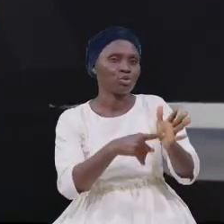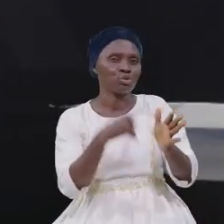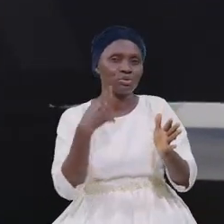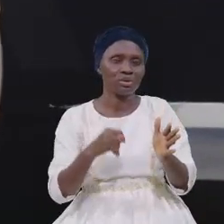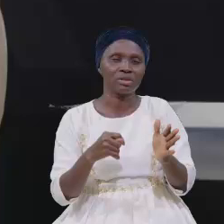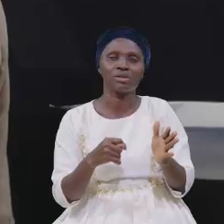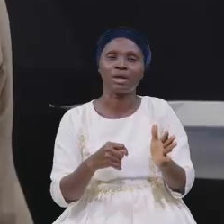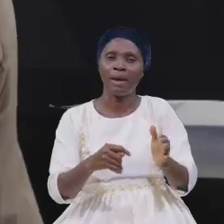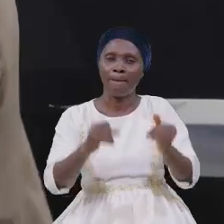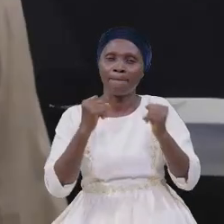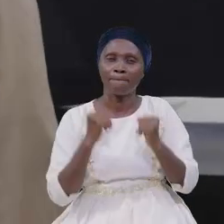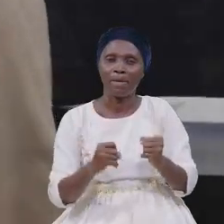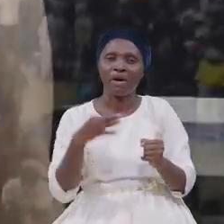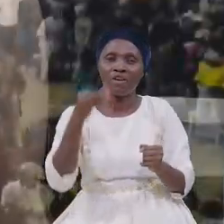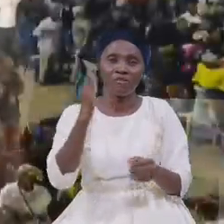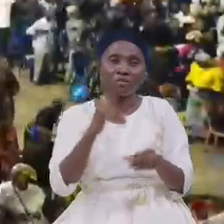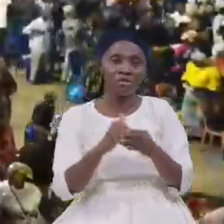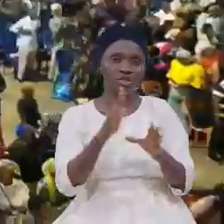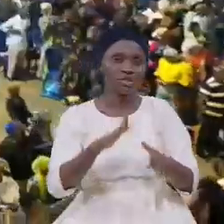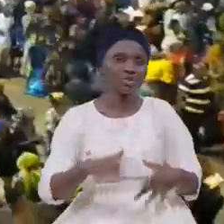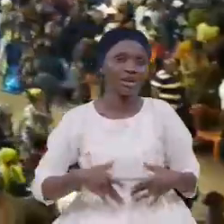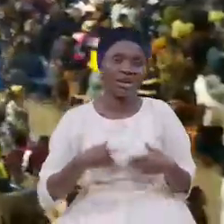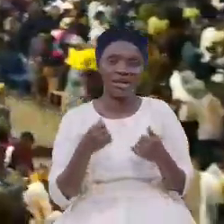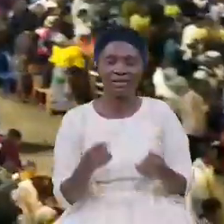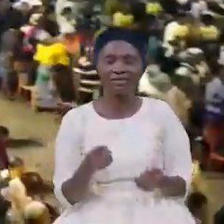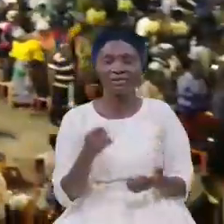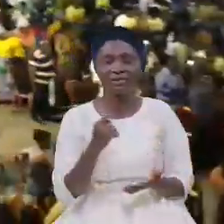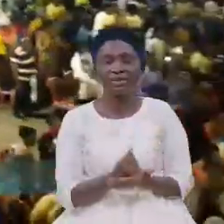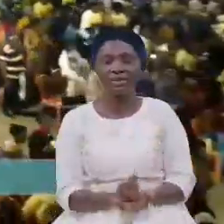of God in your life. Put your hand together for